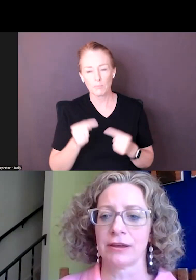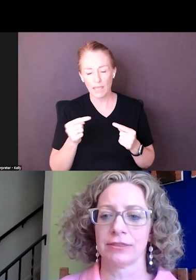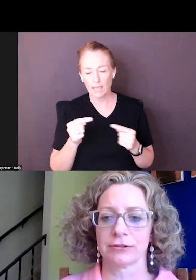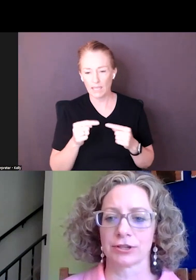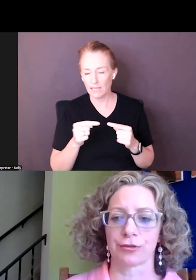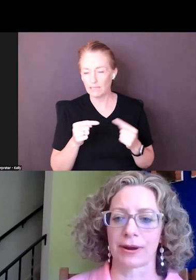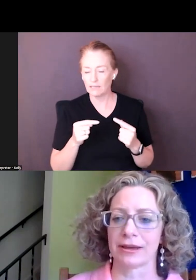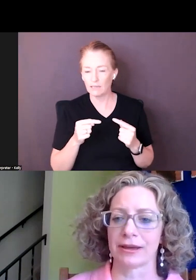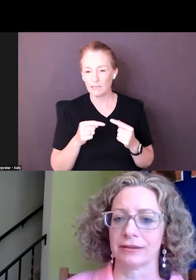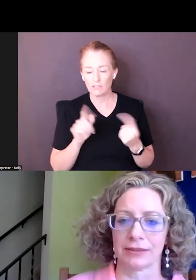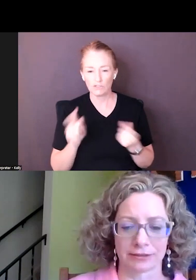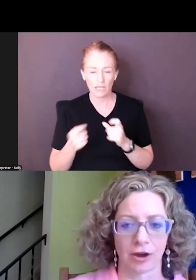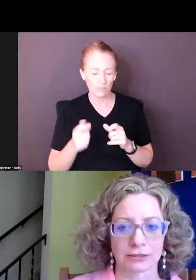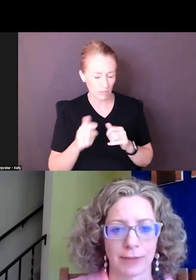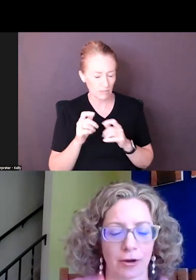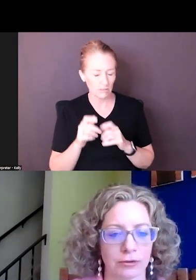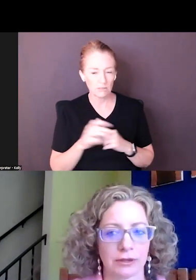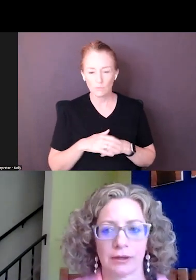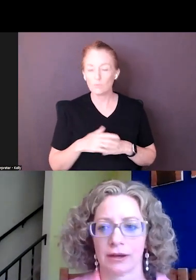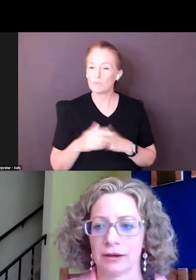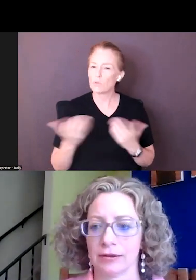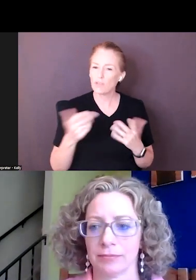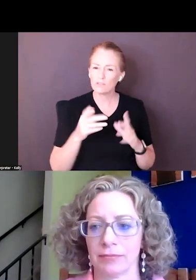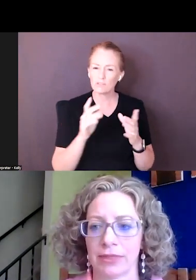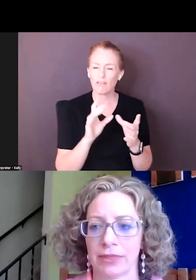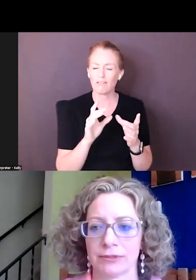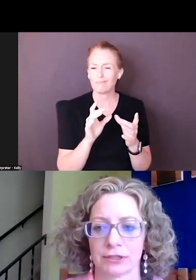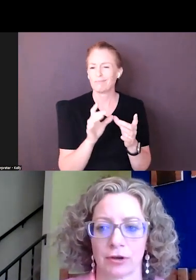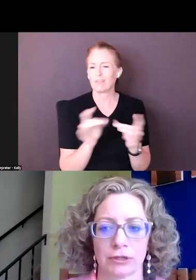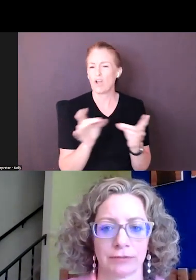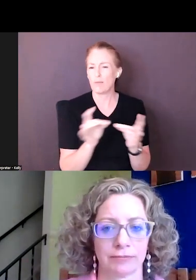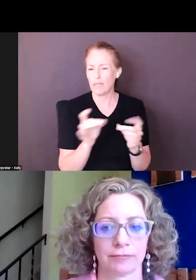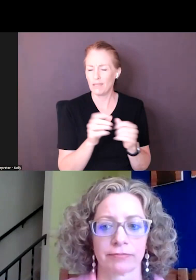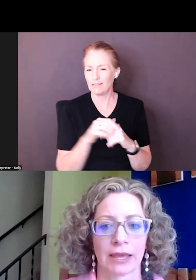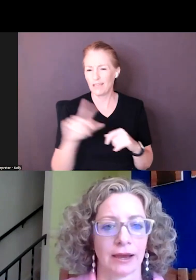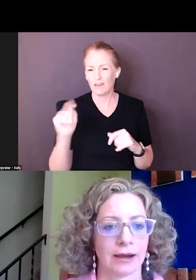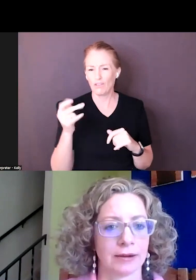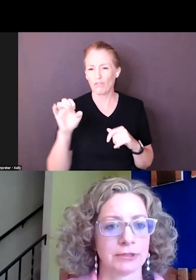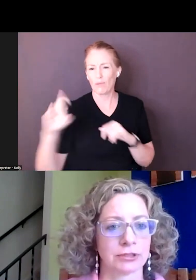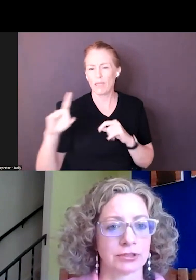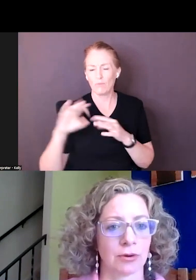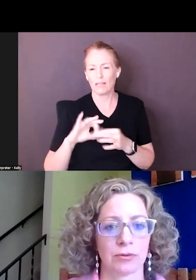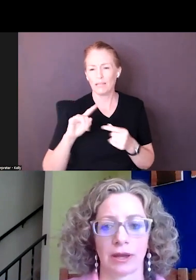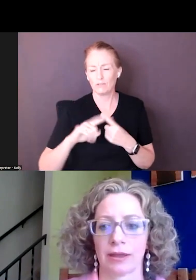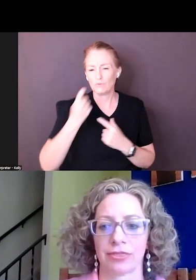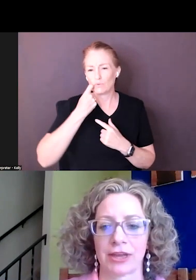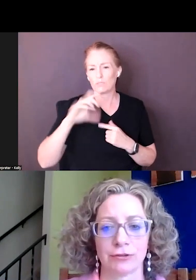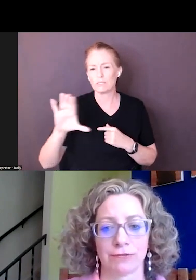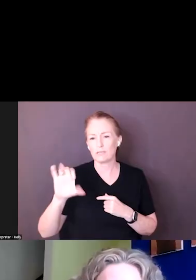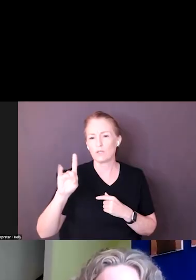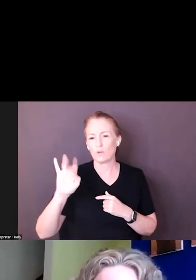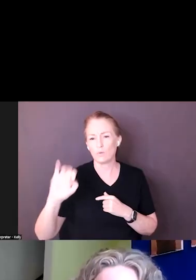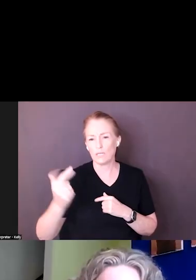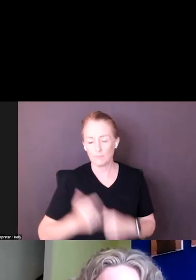there. There's a thread that talks about that recent coding. So thank